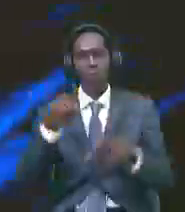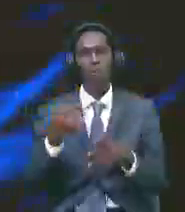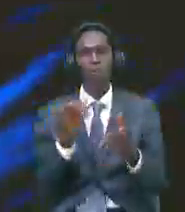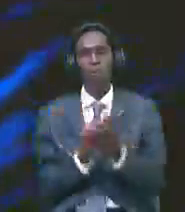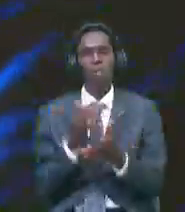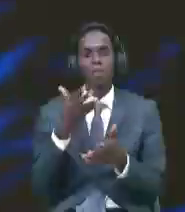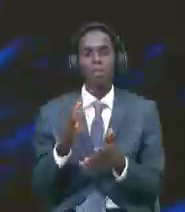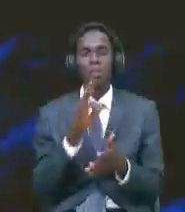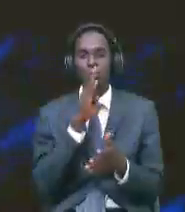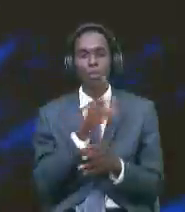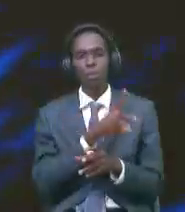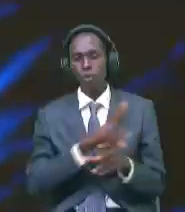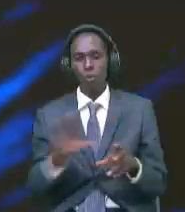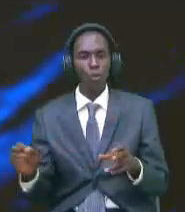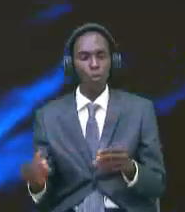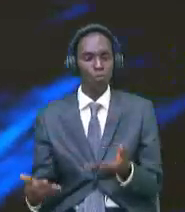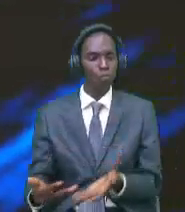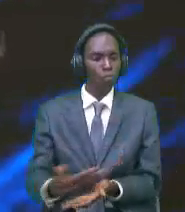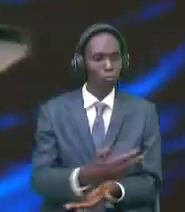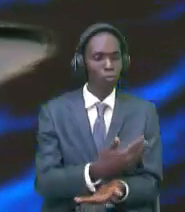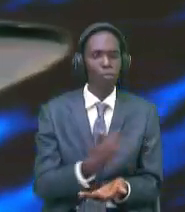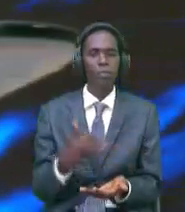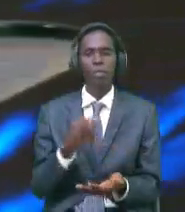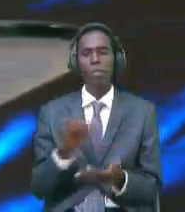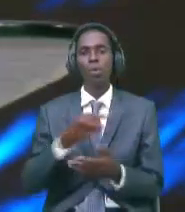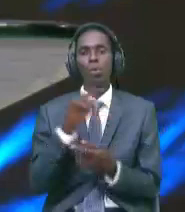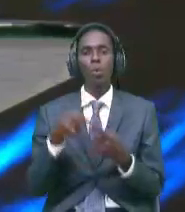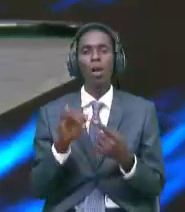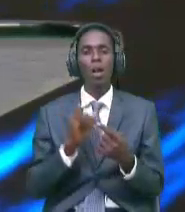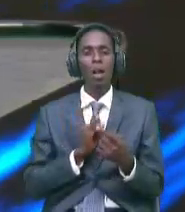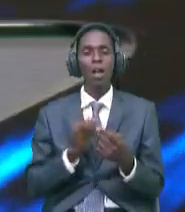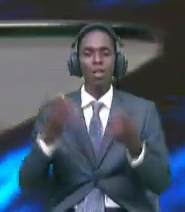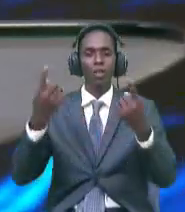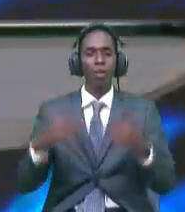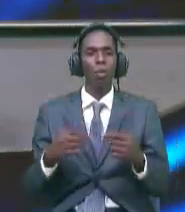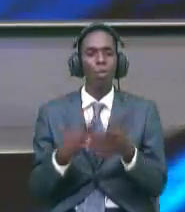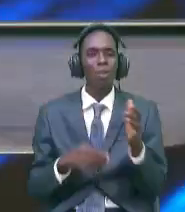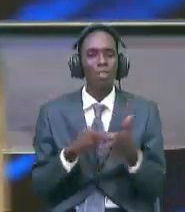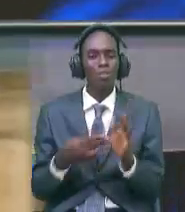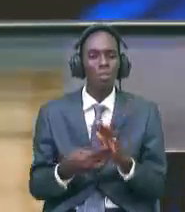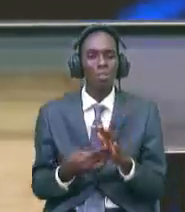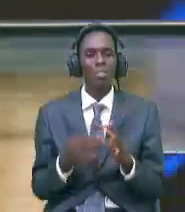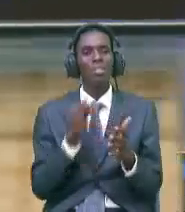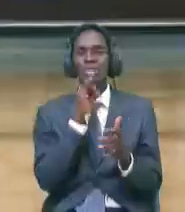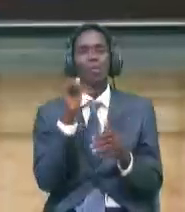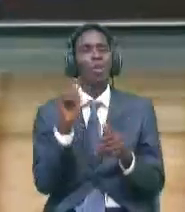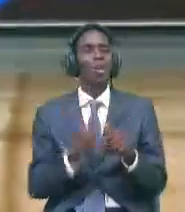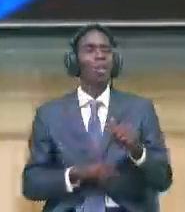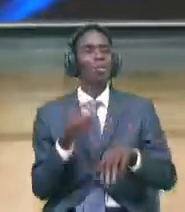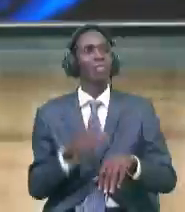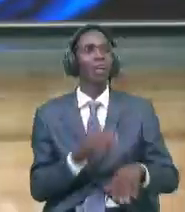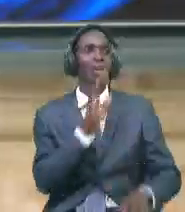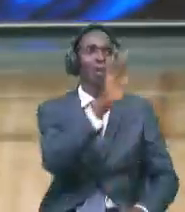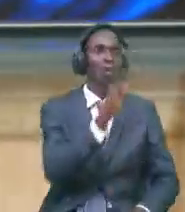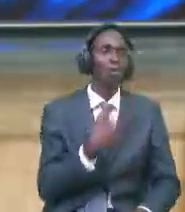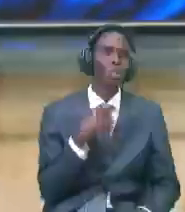no gatherings when I come. What that means is that it is not that every time we'll be saying, we need this now,